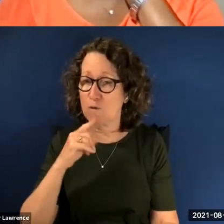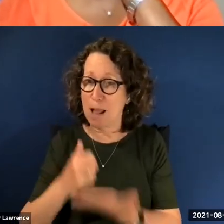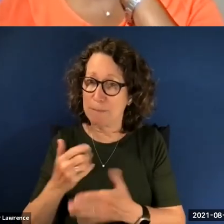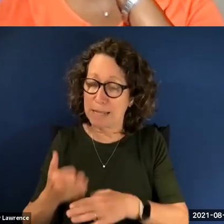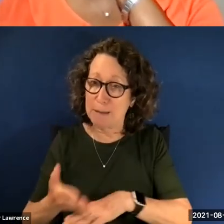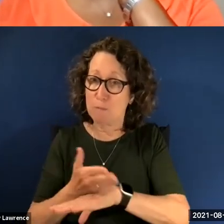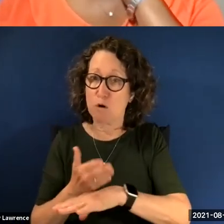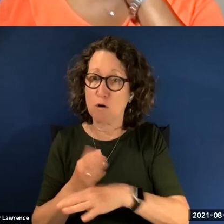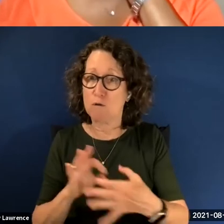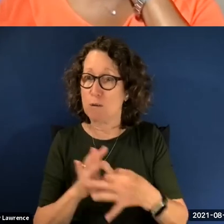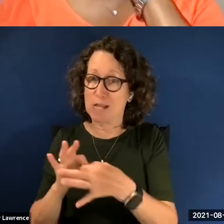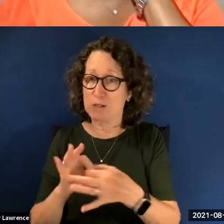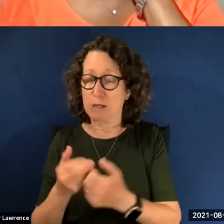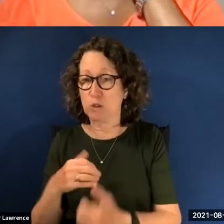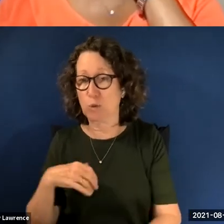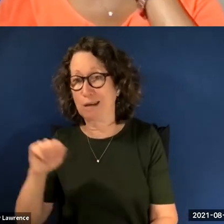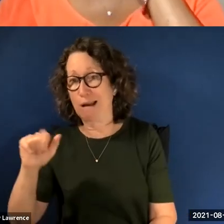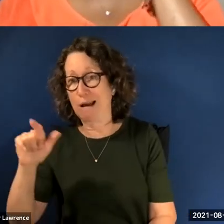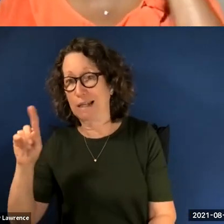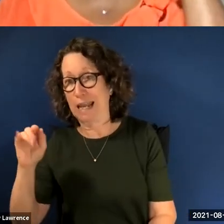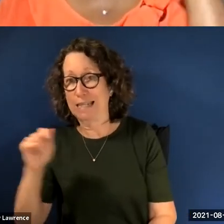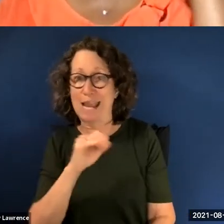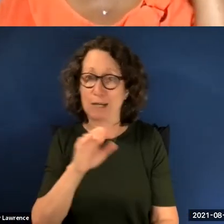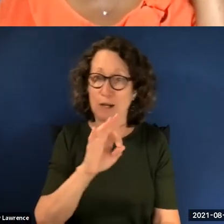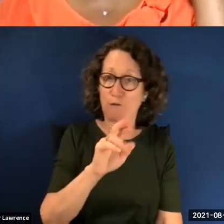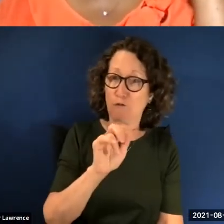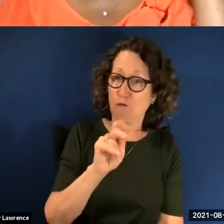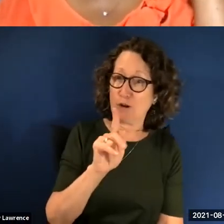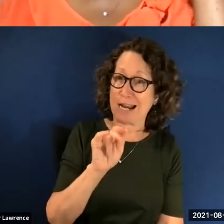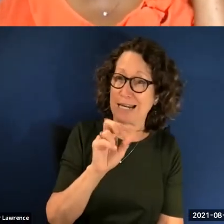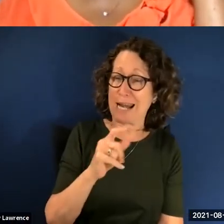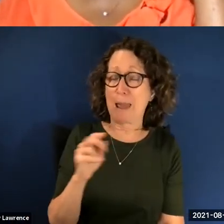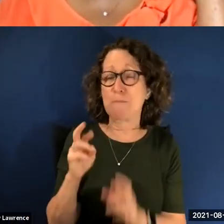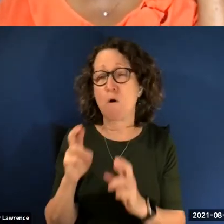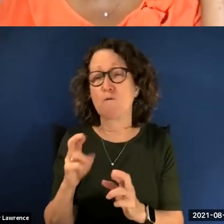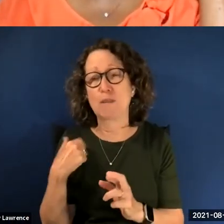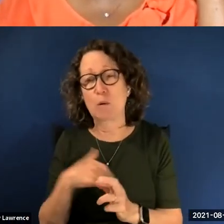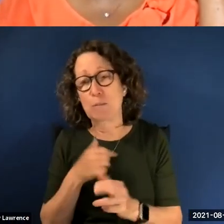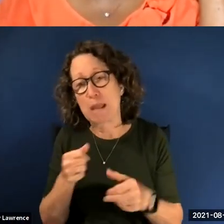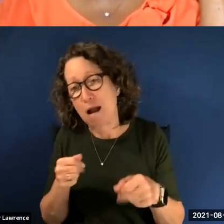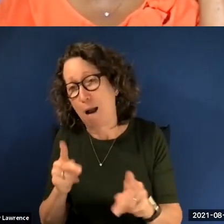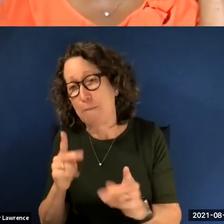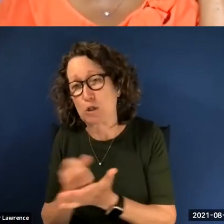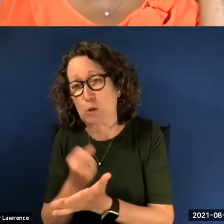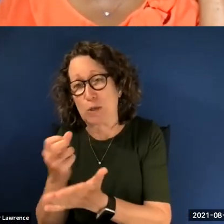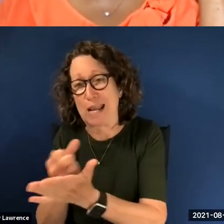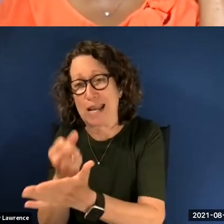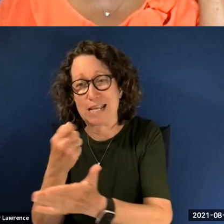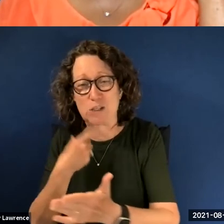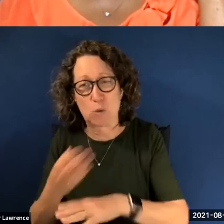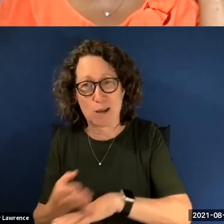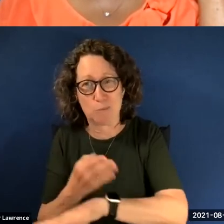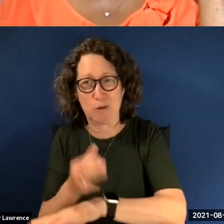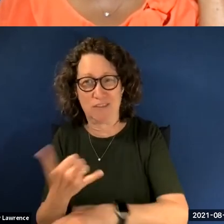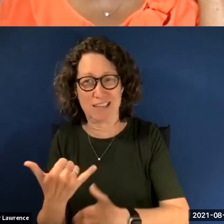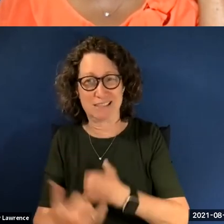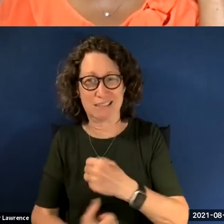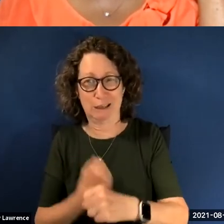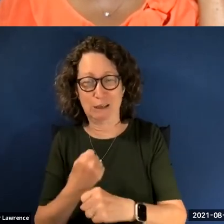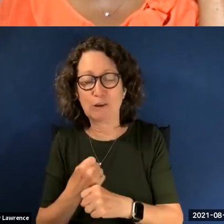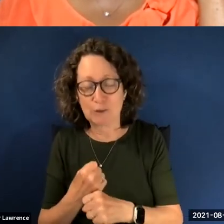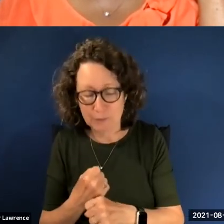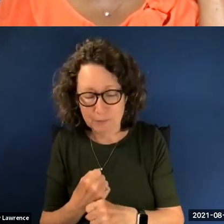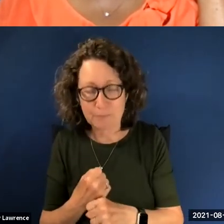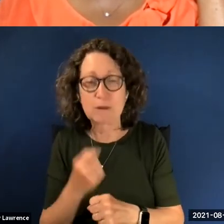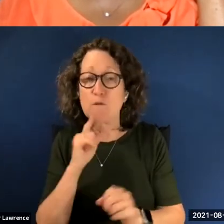the relationship between Adelante and Franklin. And I am hopeful that there will be opportunities to improve that this year.